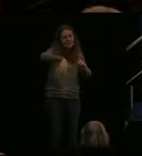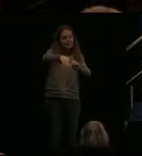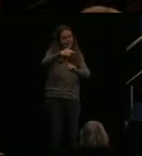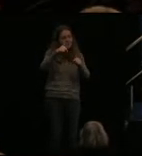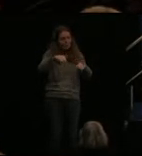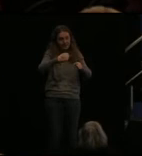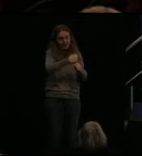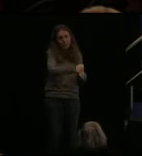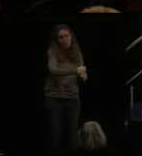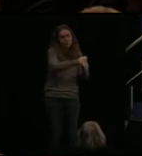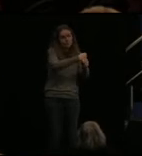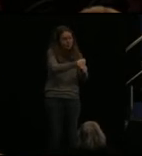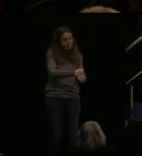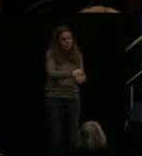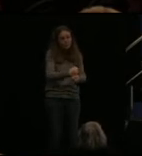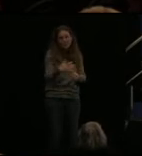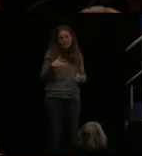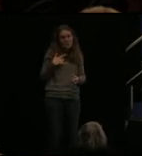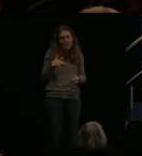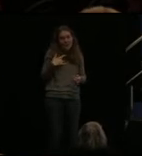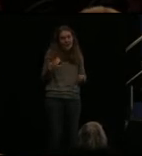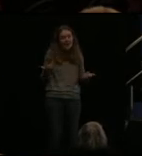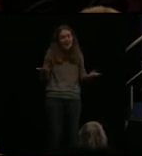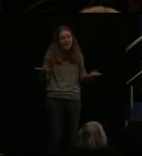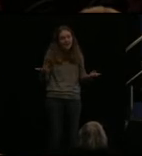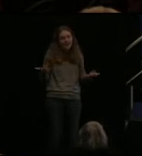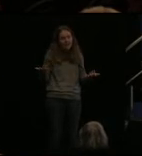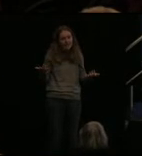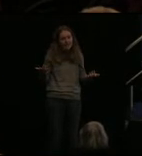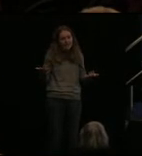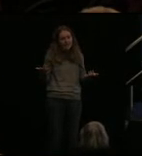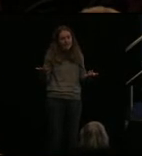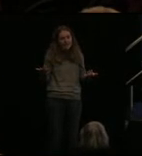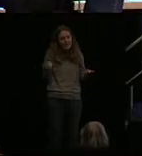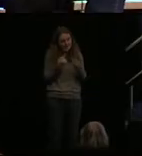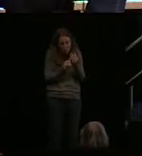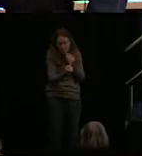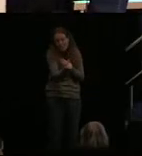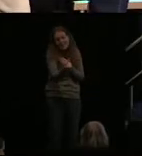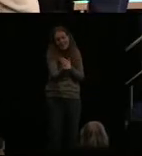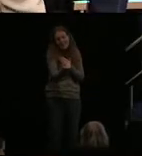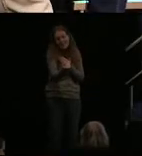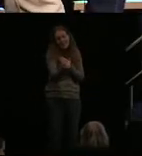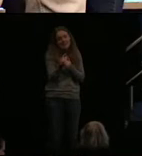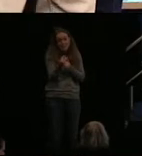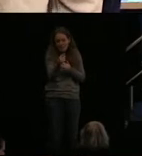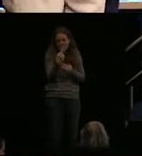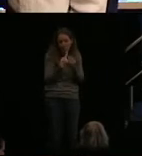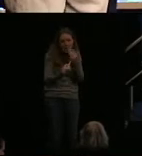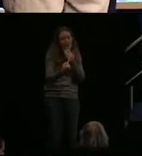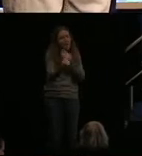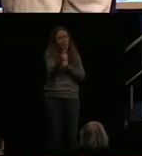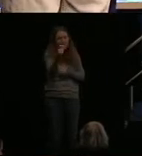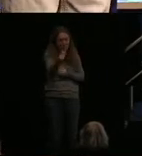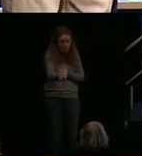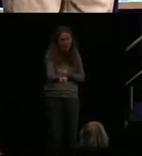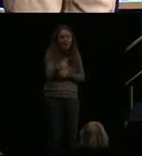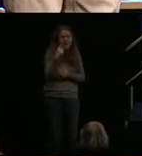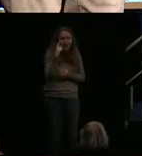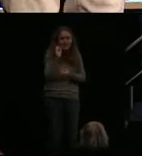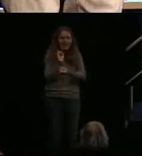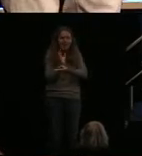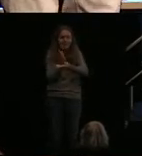this church, to life is utterly unique. You are the only one who can